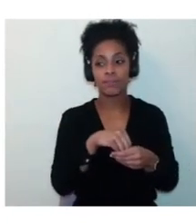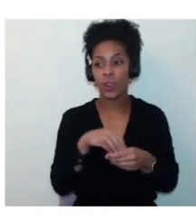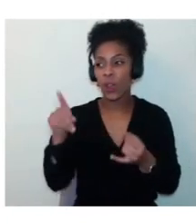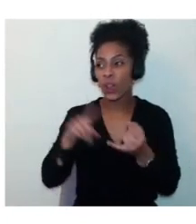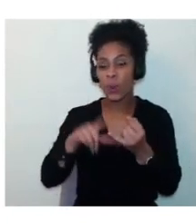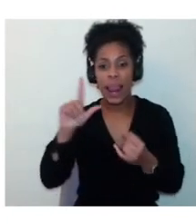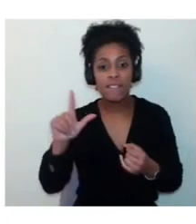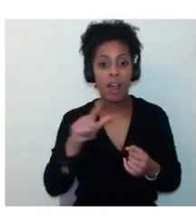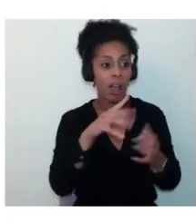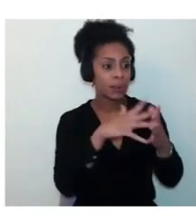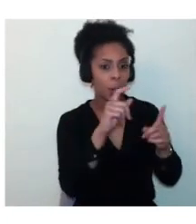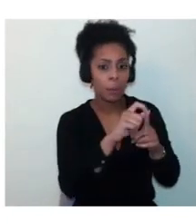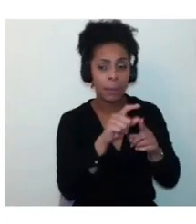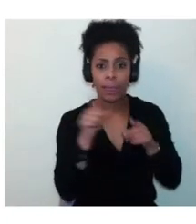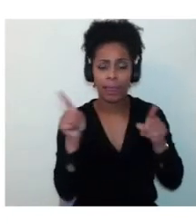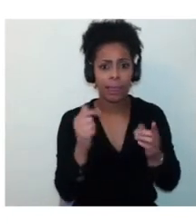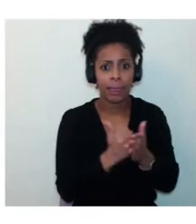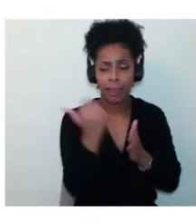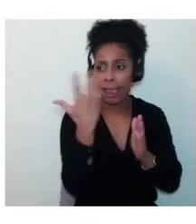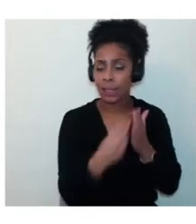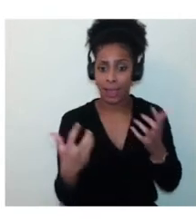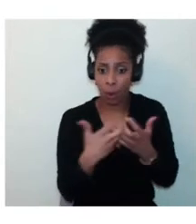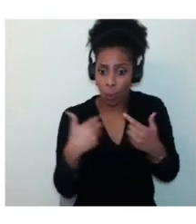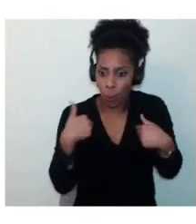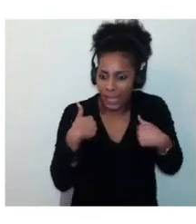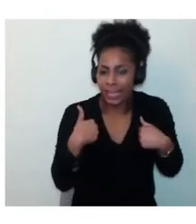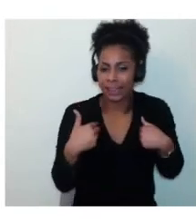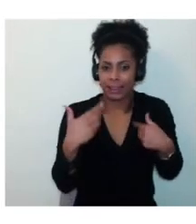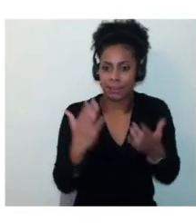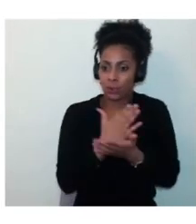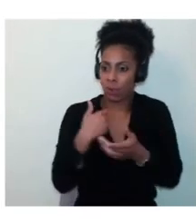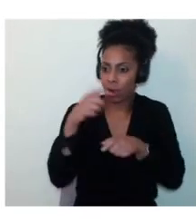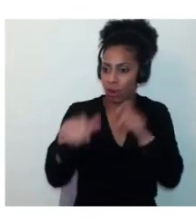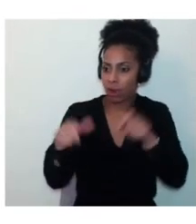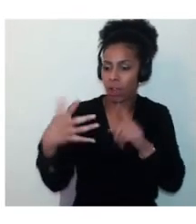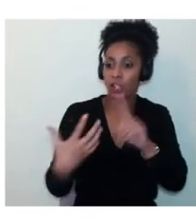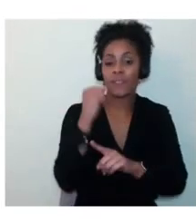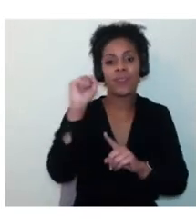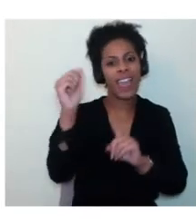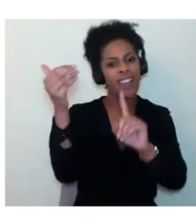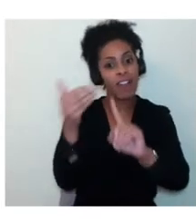of how we're helping our customers achieve their targets in this area. Awesome. Leena?